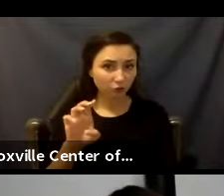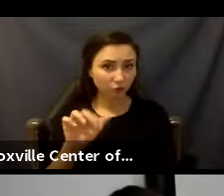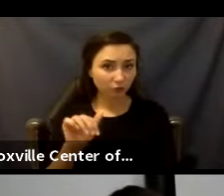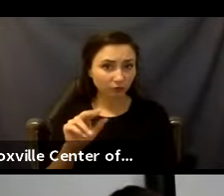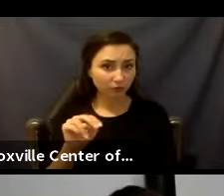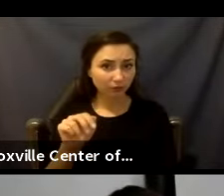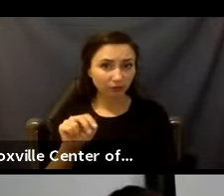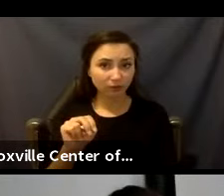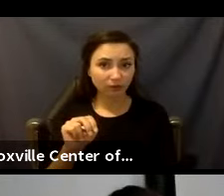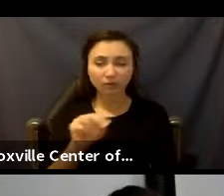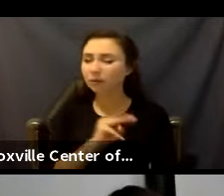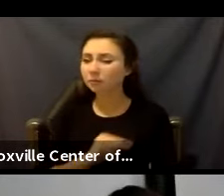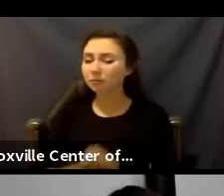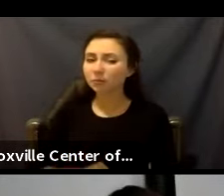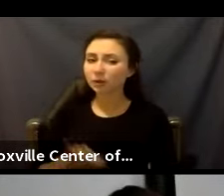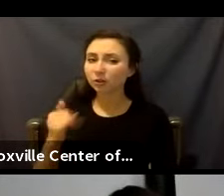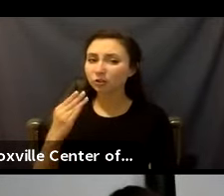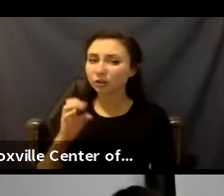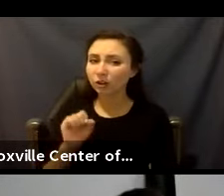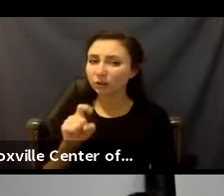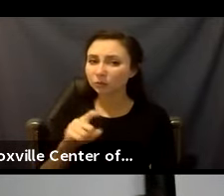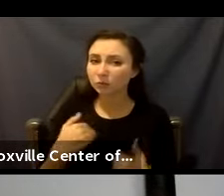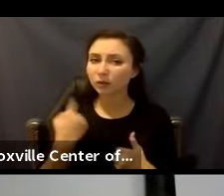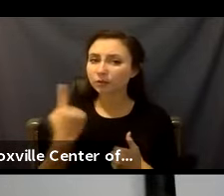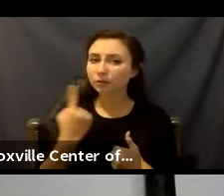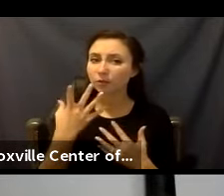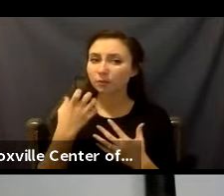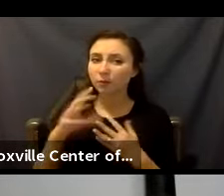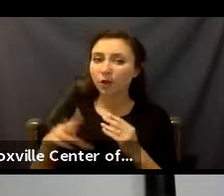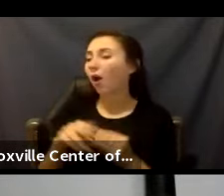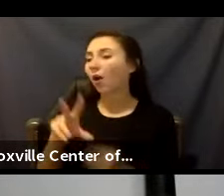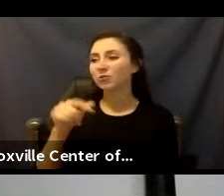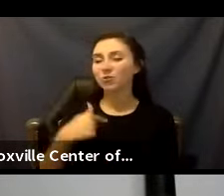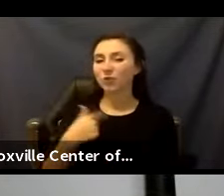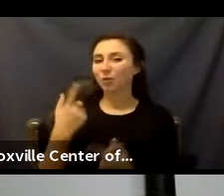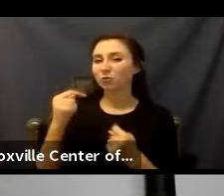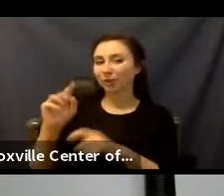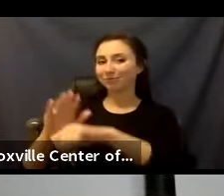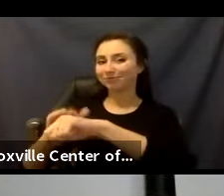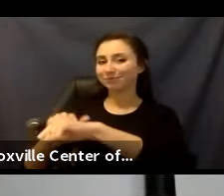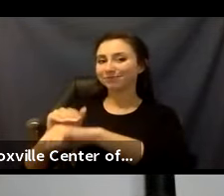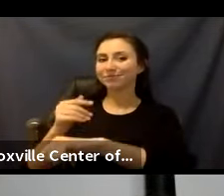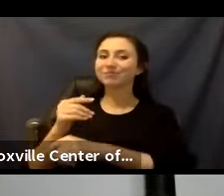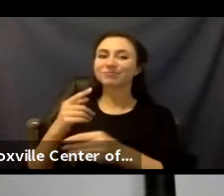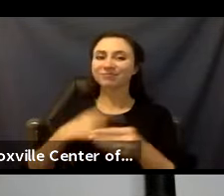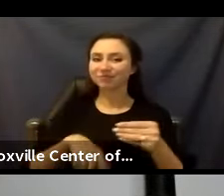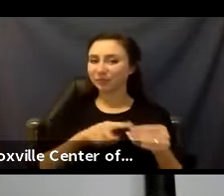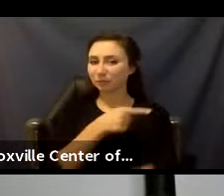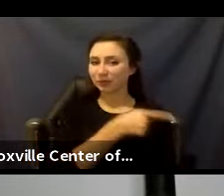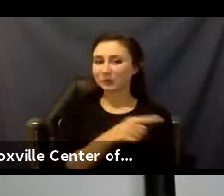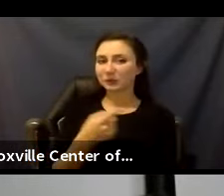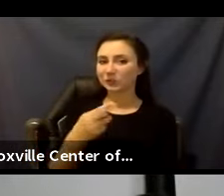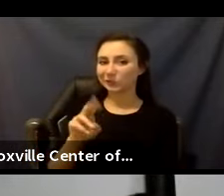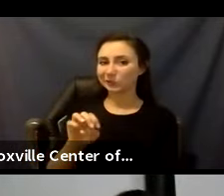Mayor Jacobs, did you have an item that you wish to add to the agenda? No, sir, I was calling your attention to Dr. Buchanan. Okay.